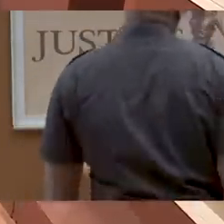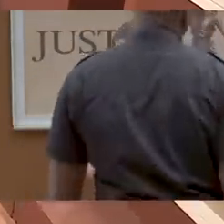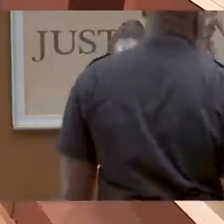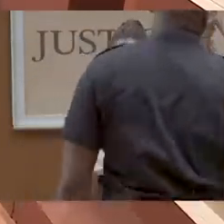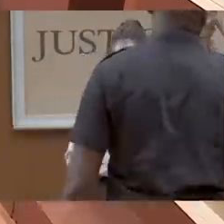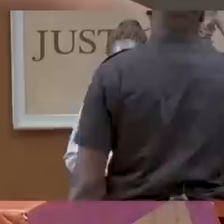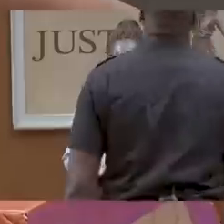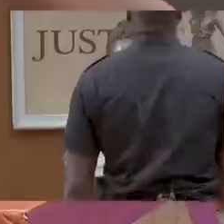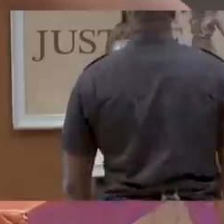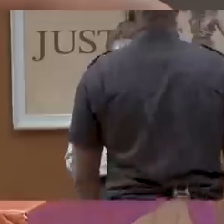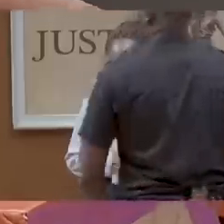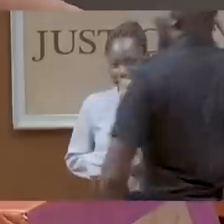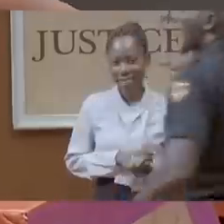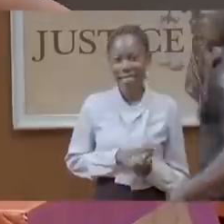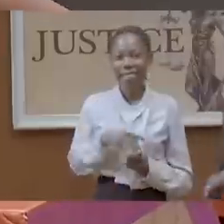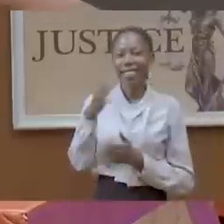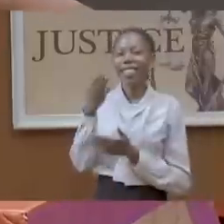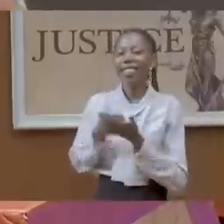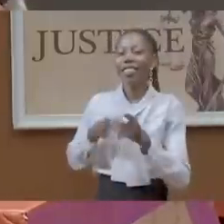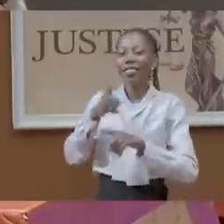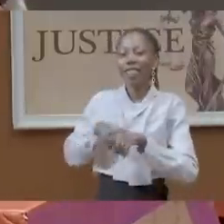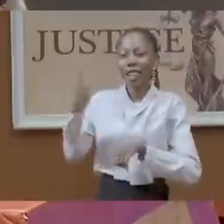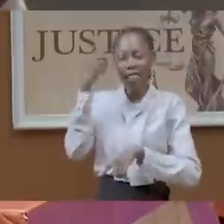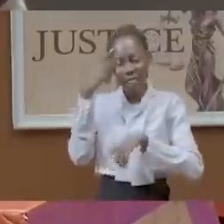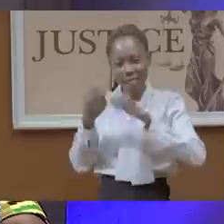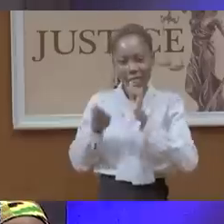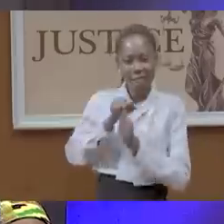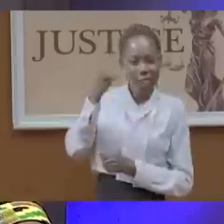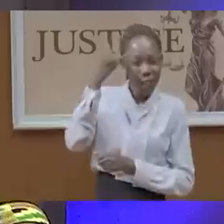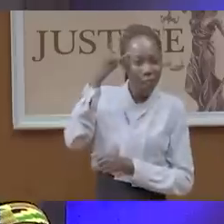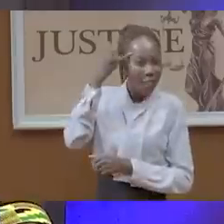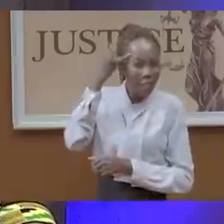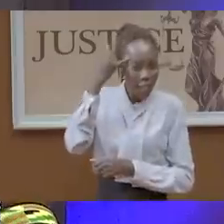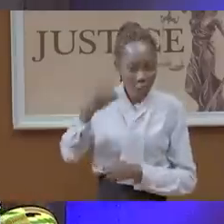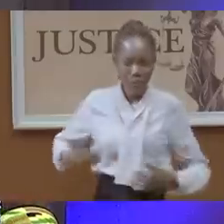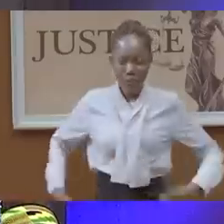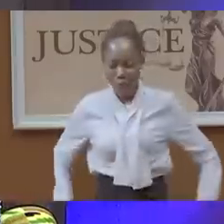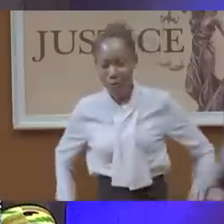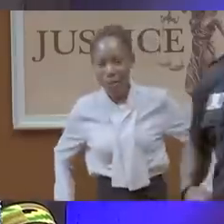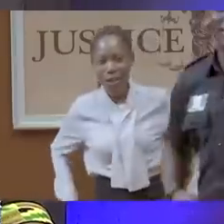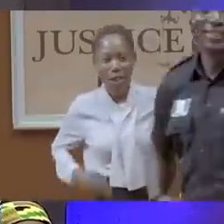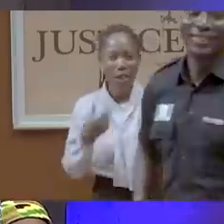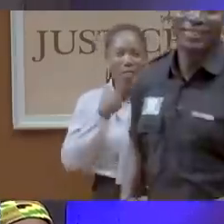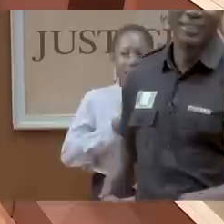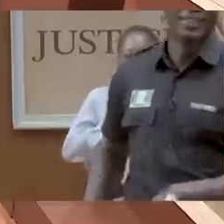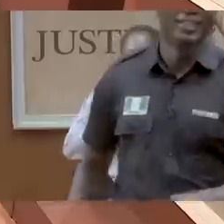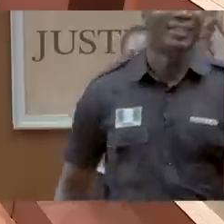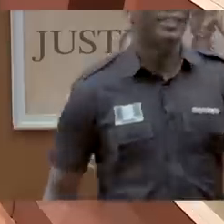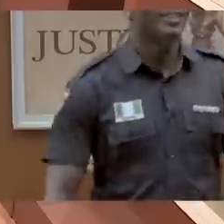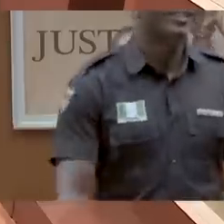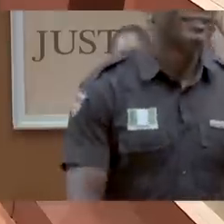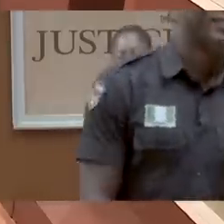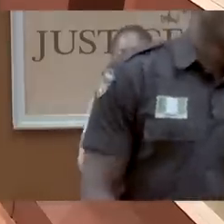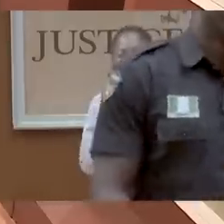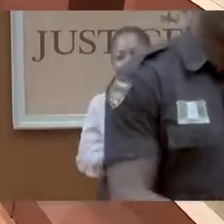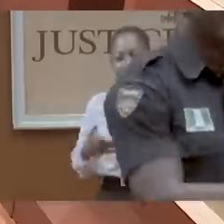have my plans. I have my plans. I have plans. I don't have time for you and your... She even told me to my face, you seduce me. If I want